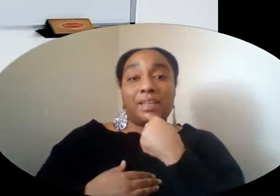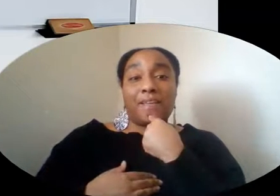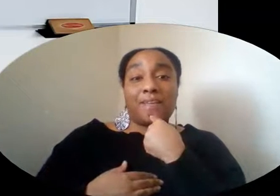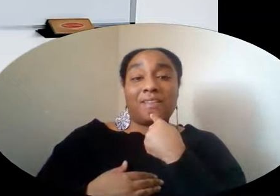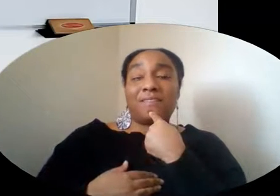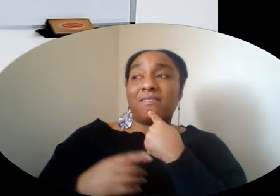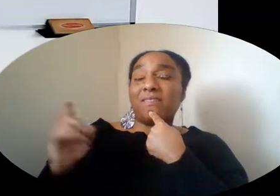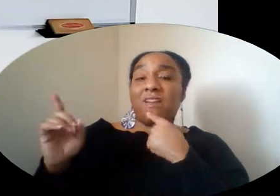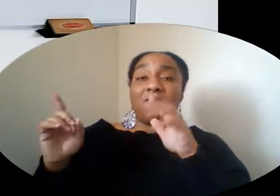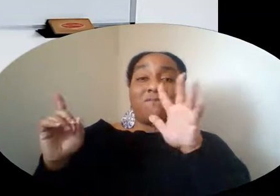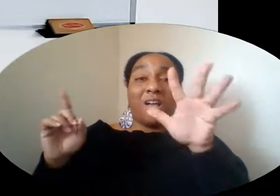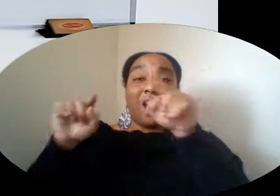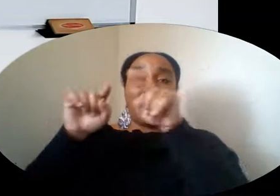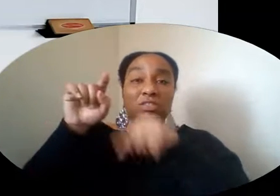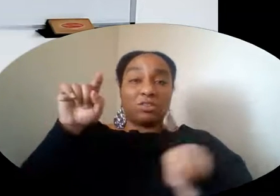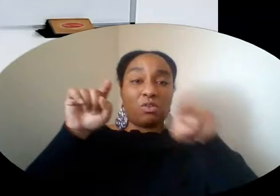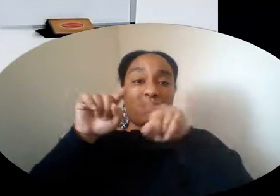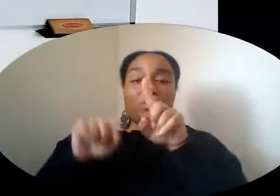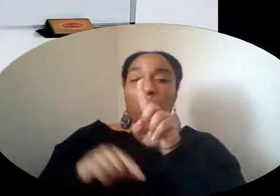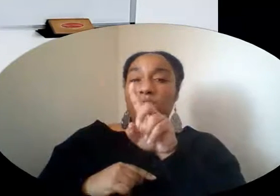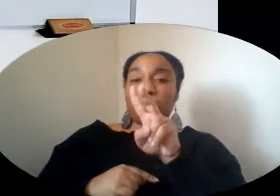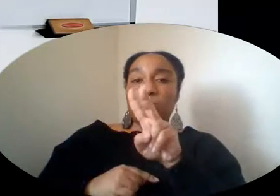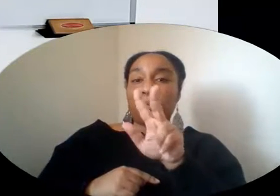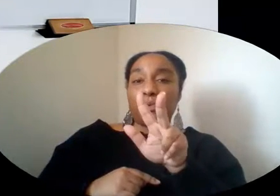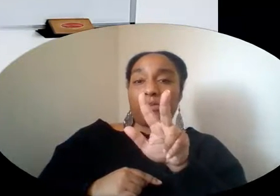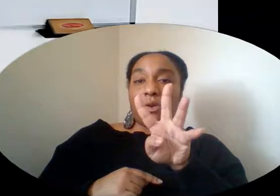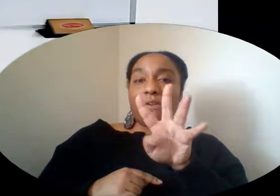were 5 circles. Let's count them.